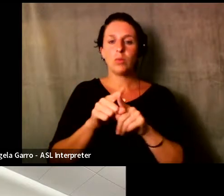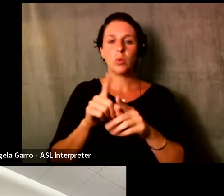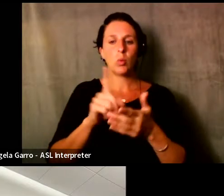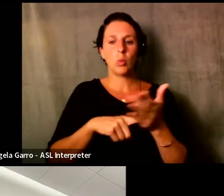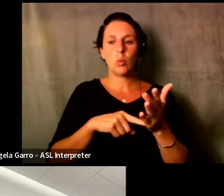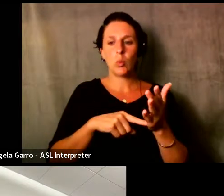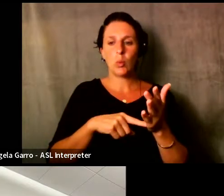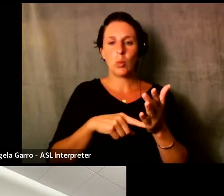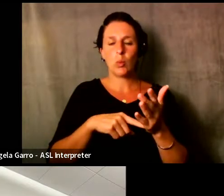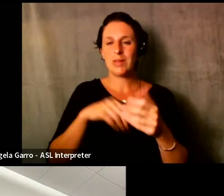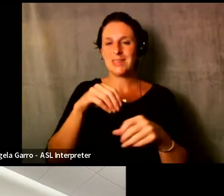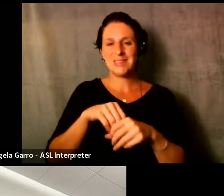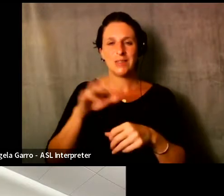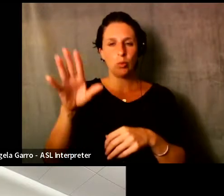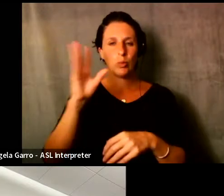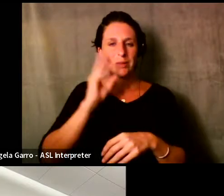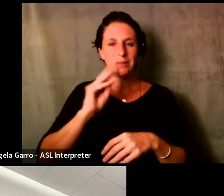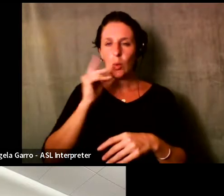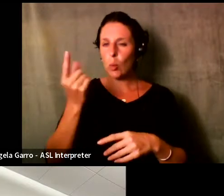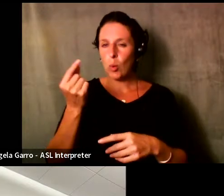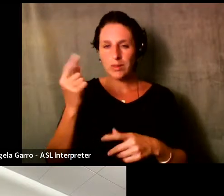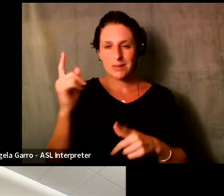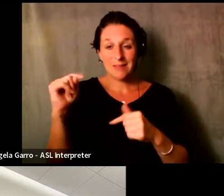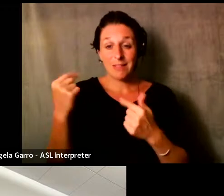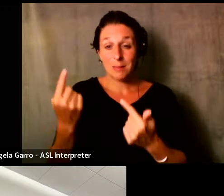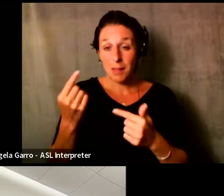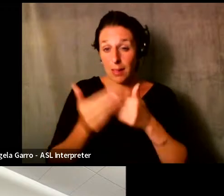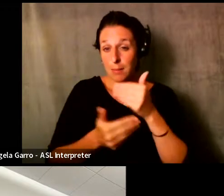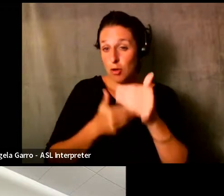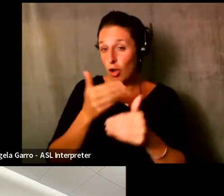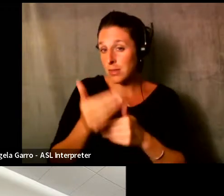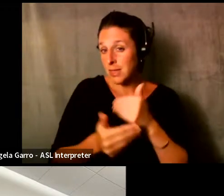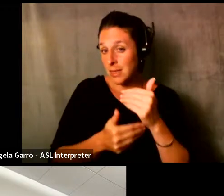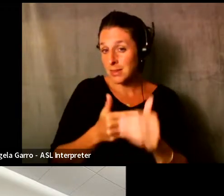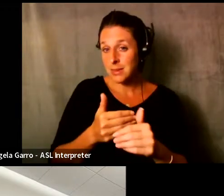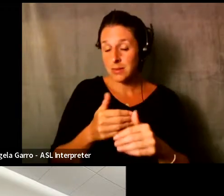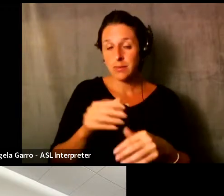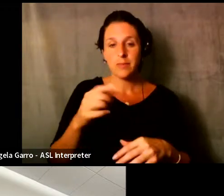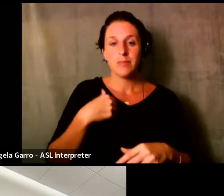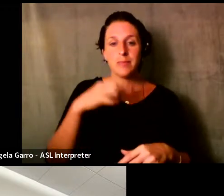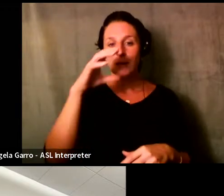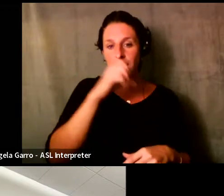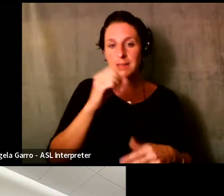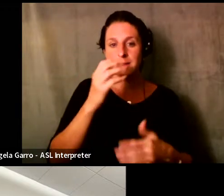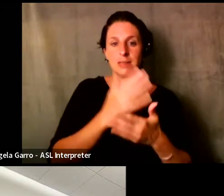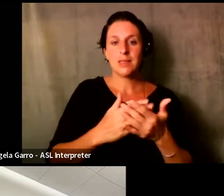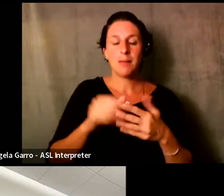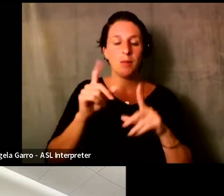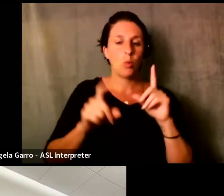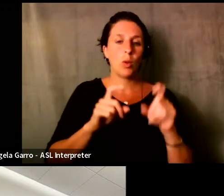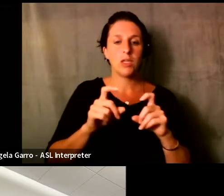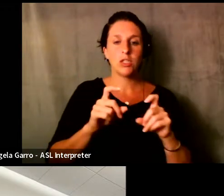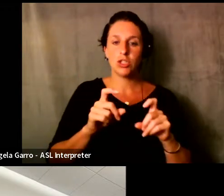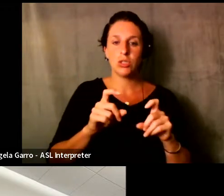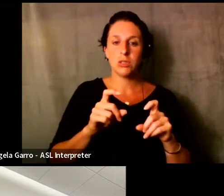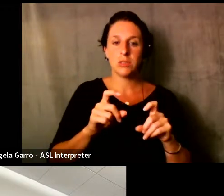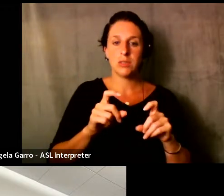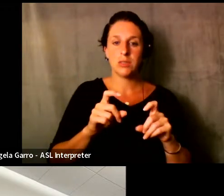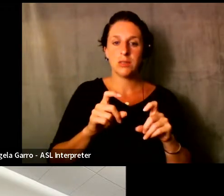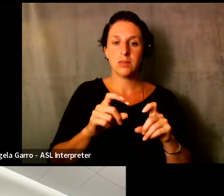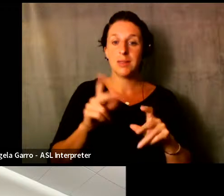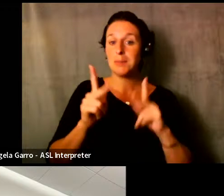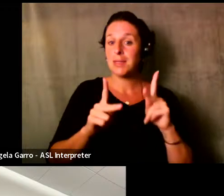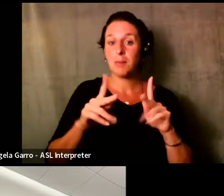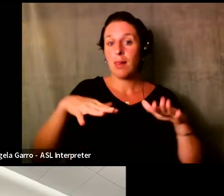is in your experience, like what has been the process? So I guess some of the questions were that people have not